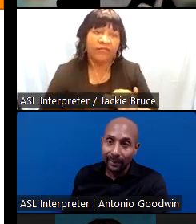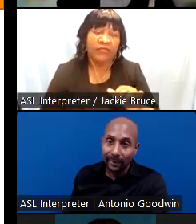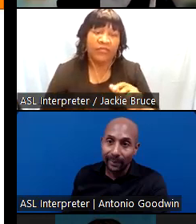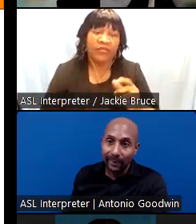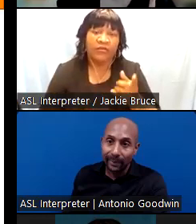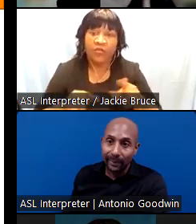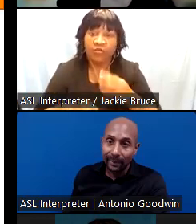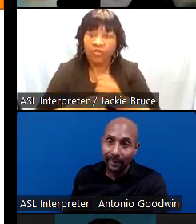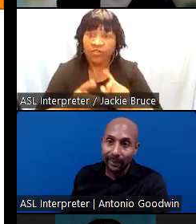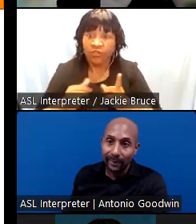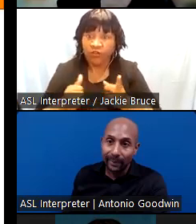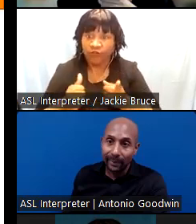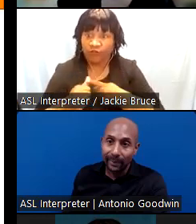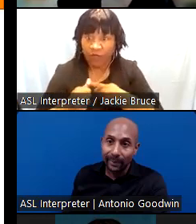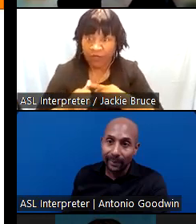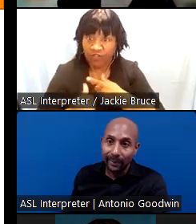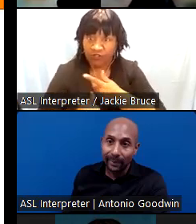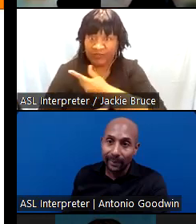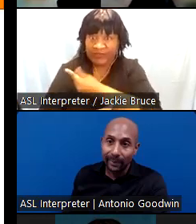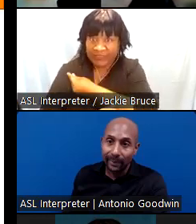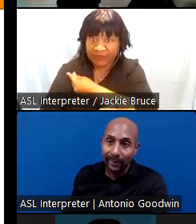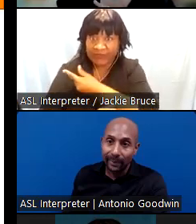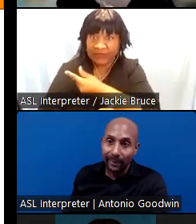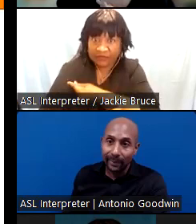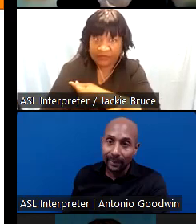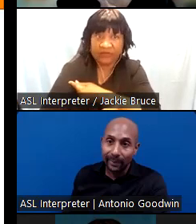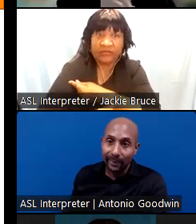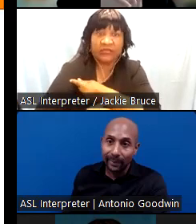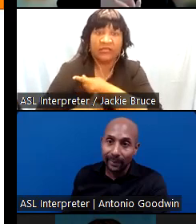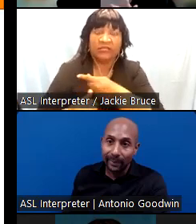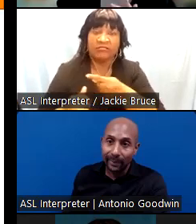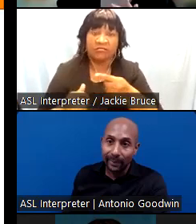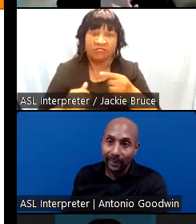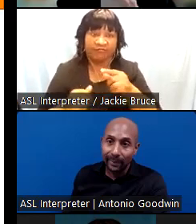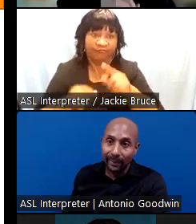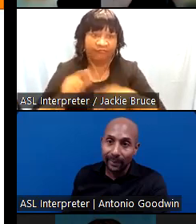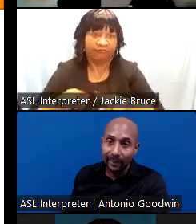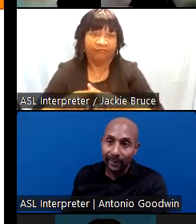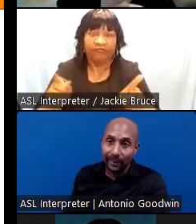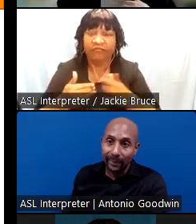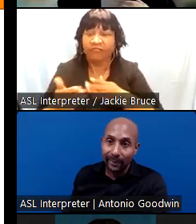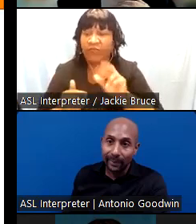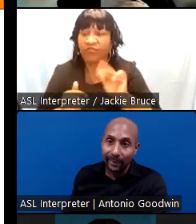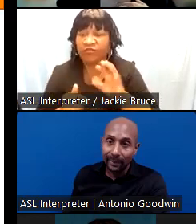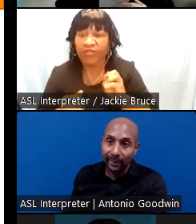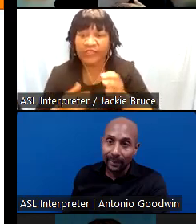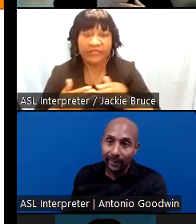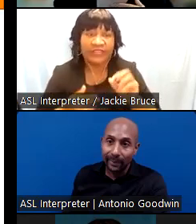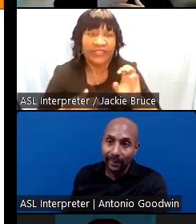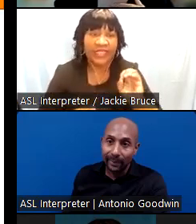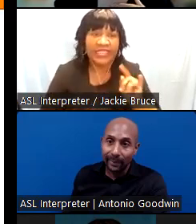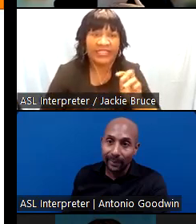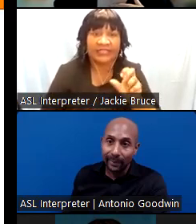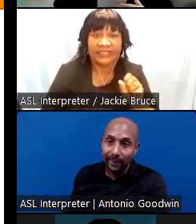getting your primary series has plateaued across race and ethnicities as well.